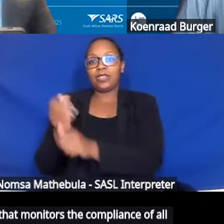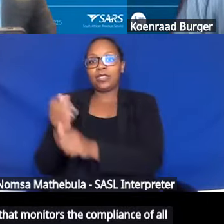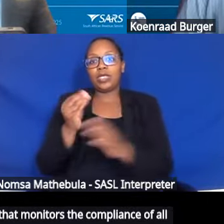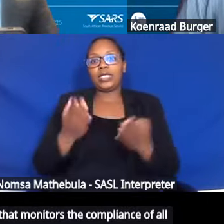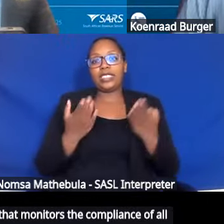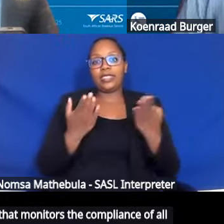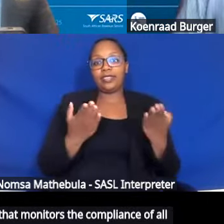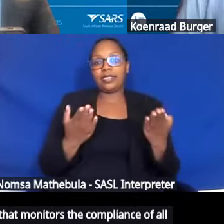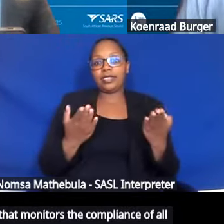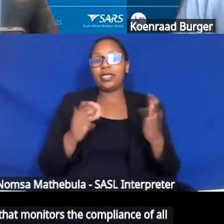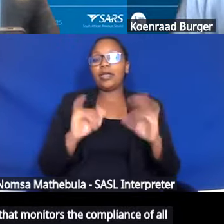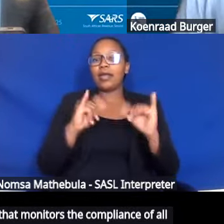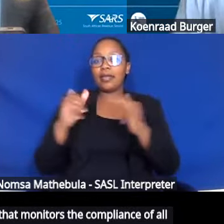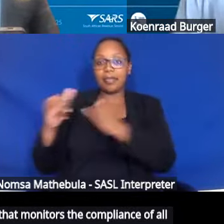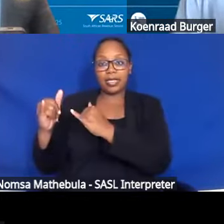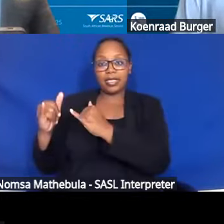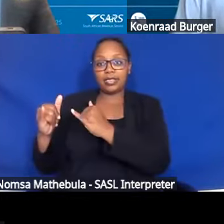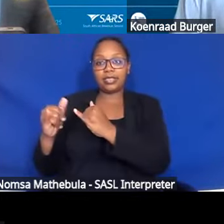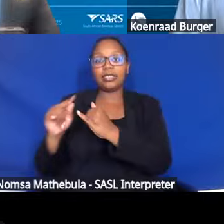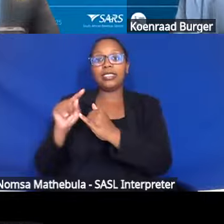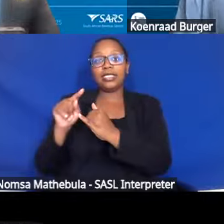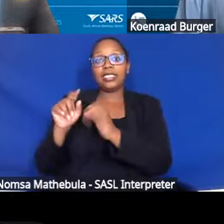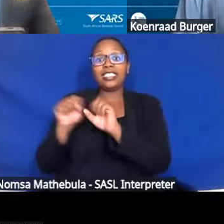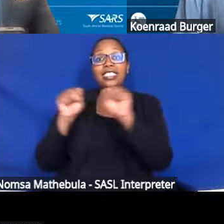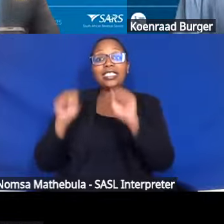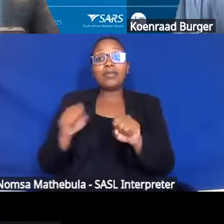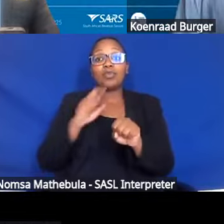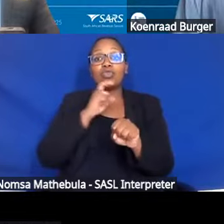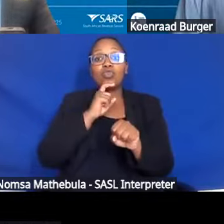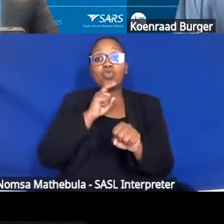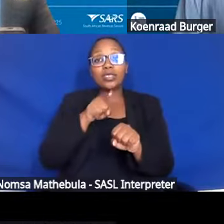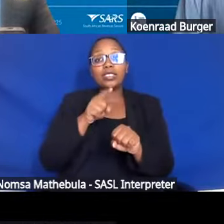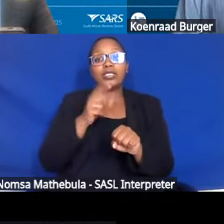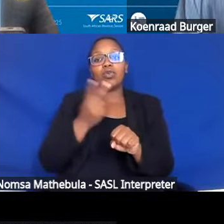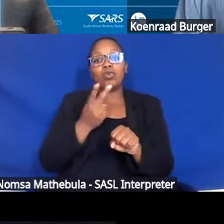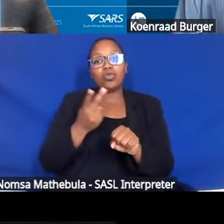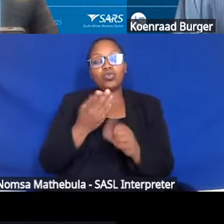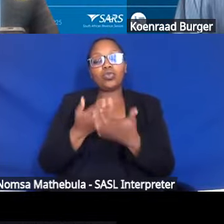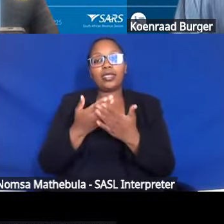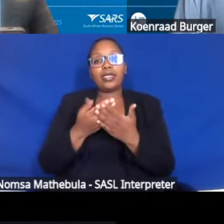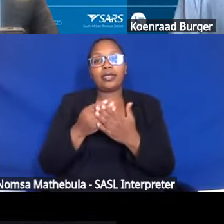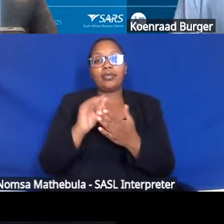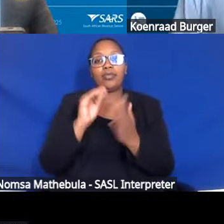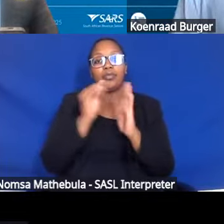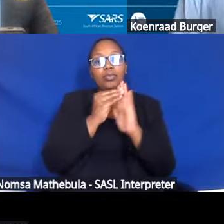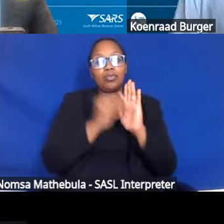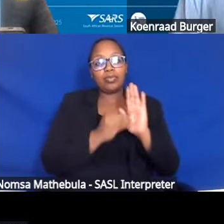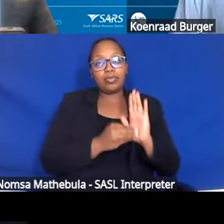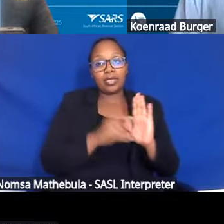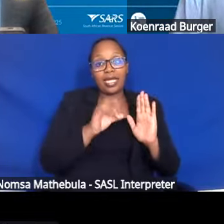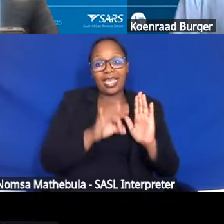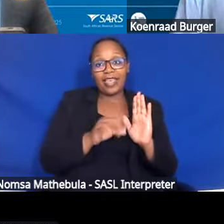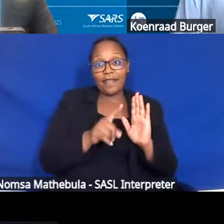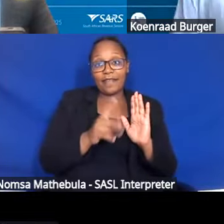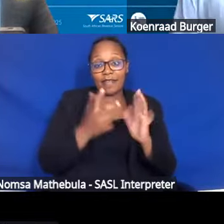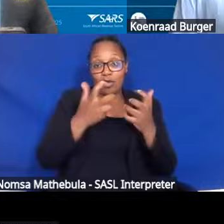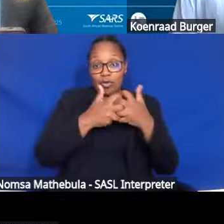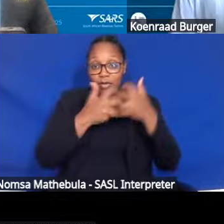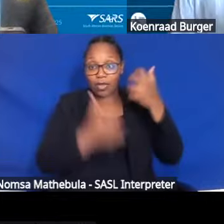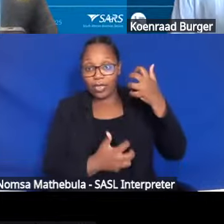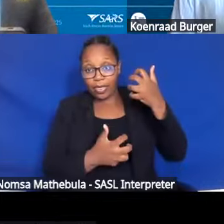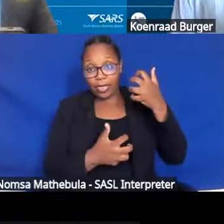which it is the system that we use as well to underscore the non-compliance gaps and engage the service